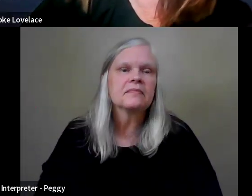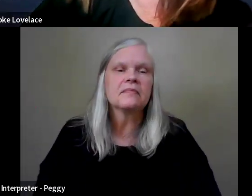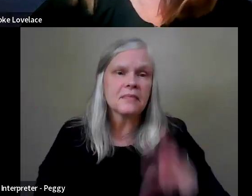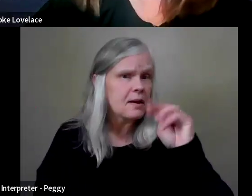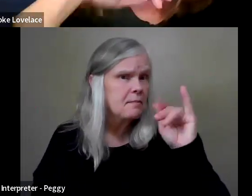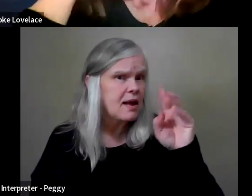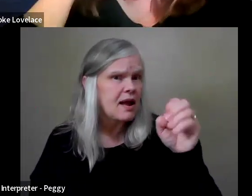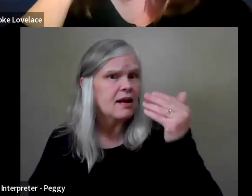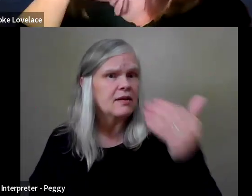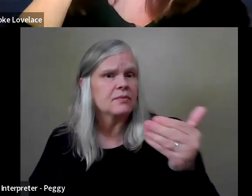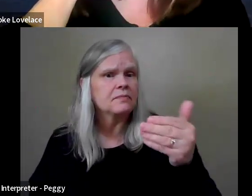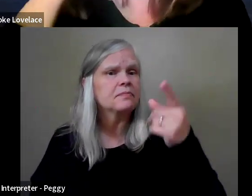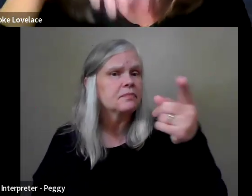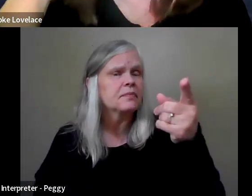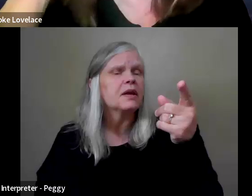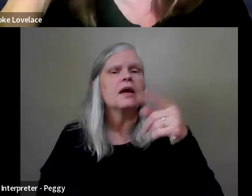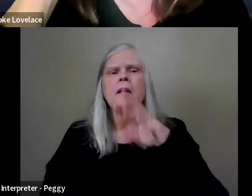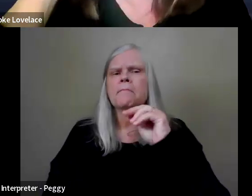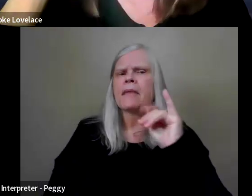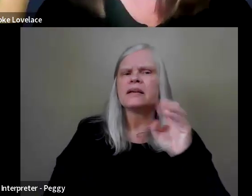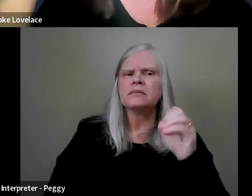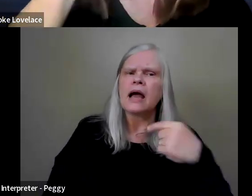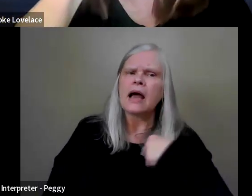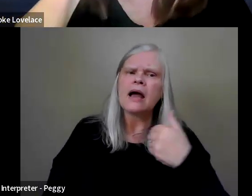Mike, go ahead. Well, I have a